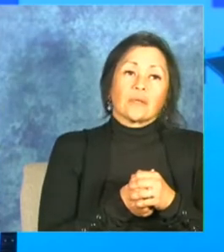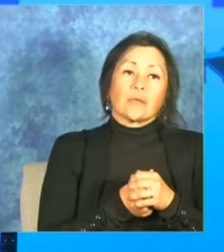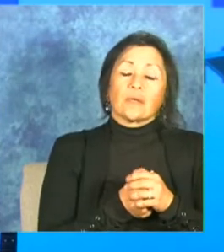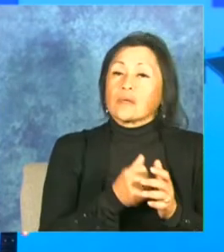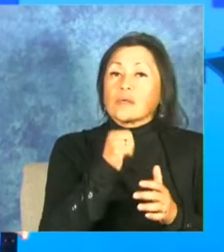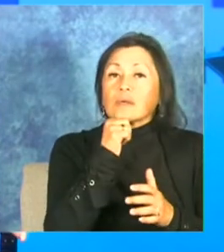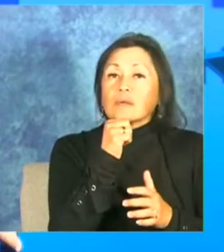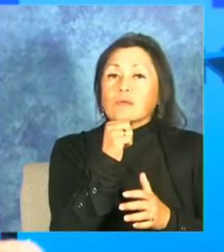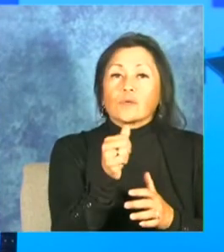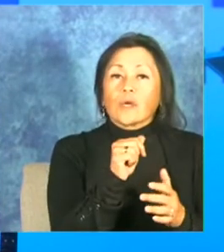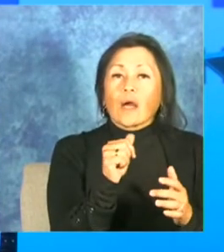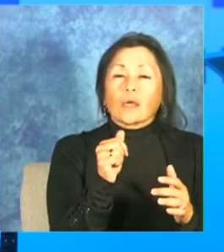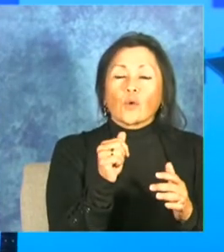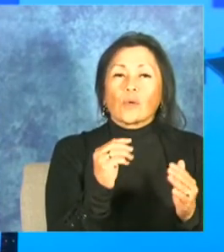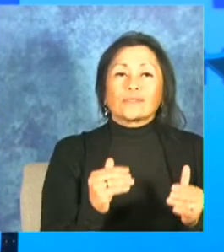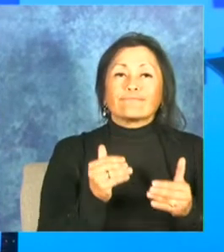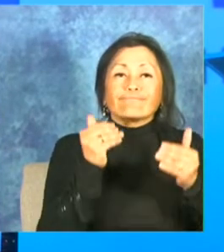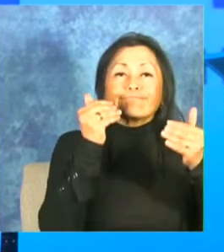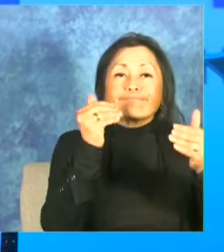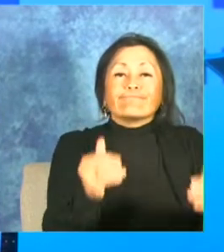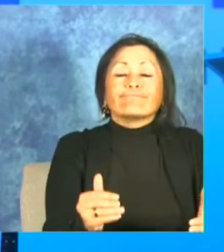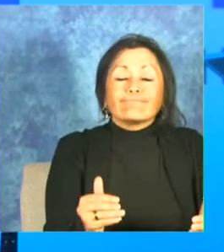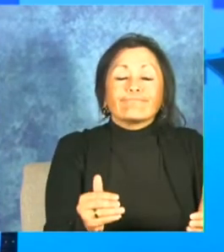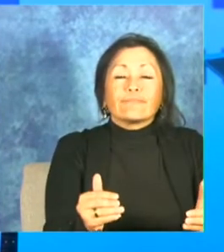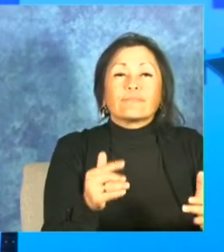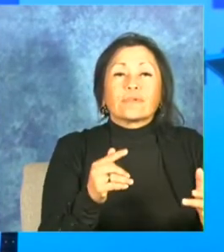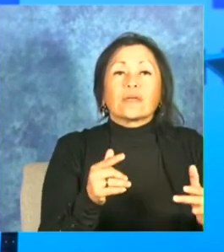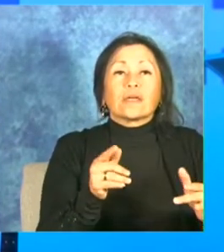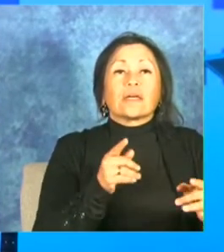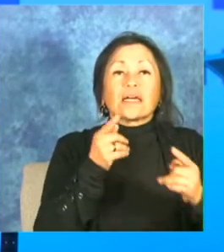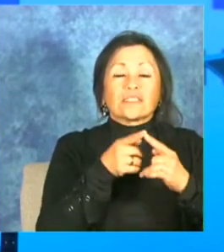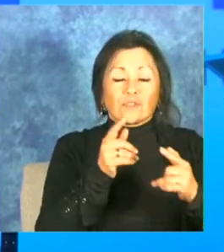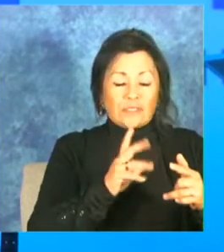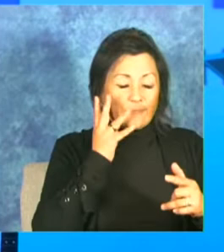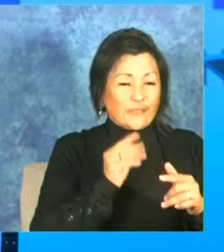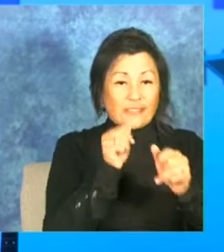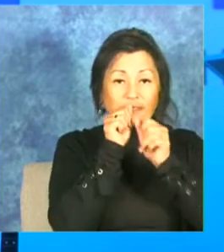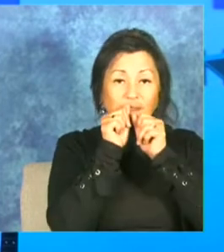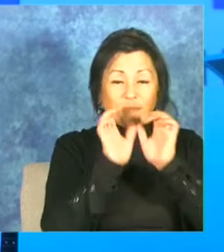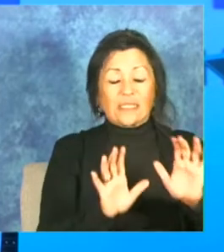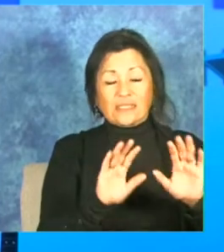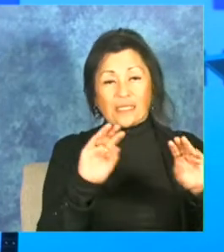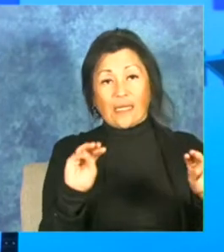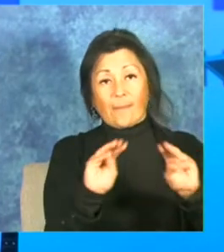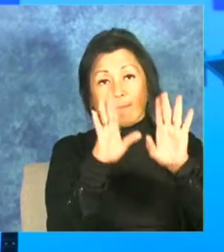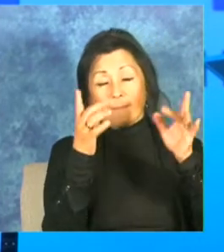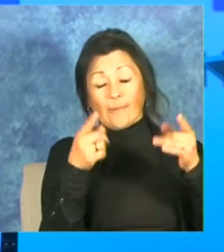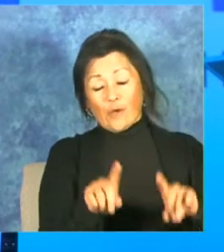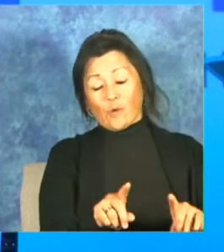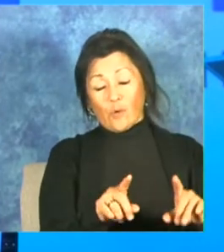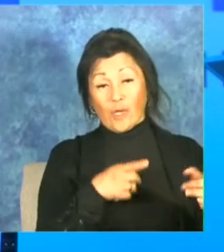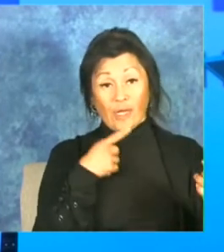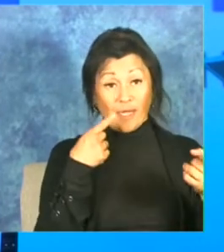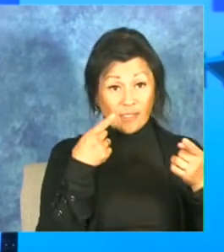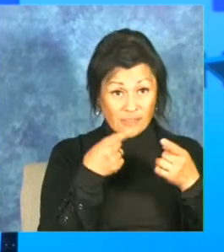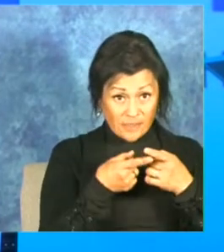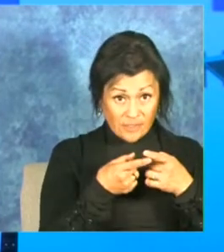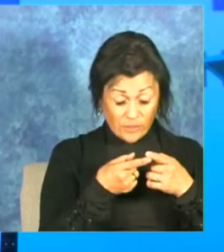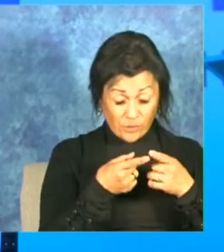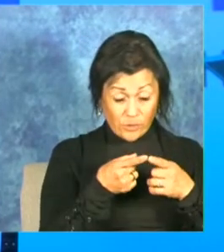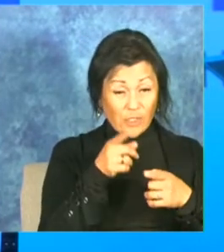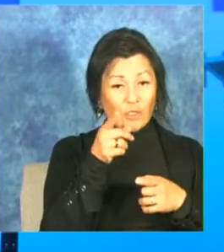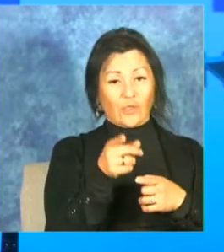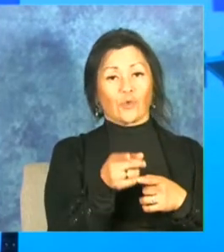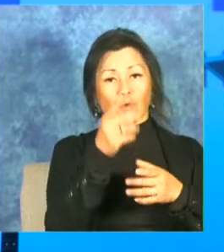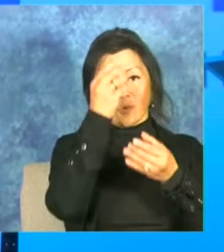You won't move from that empty place to a place of blessing and fullness and miracle, if you please, unless you